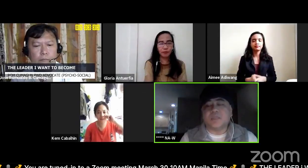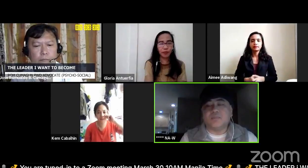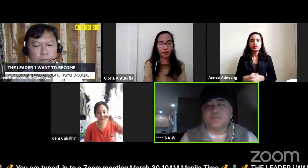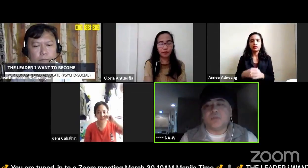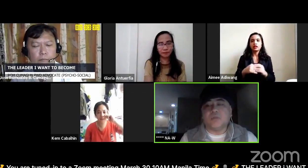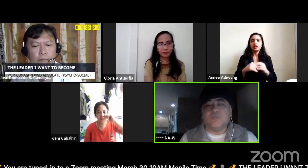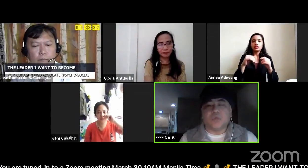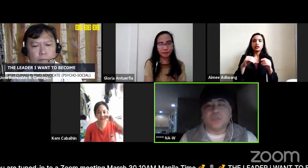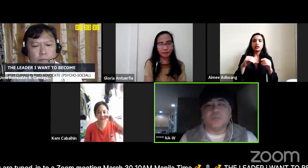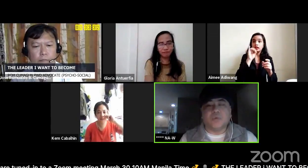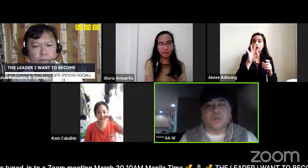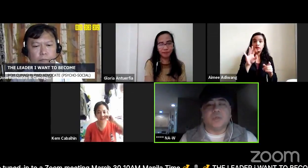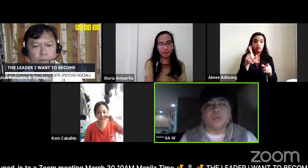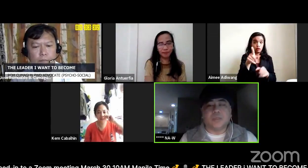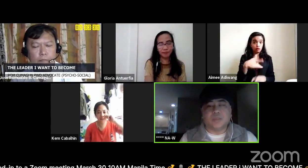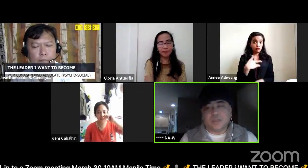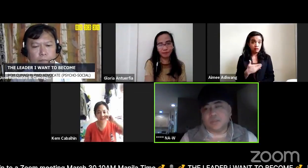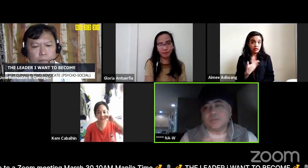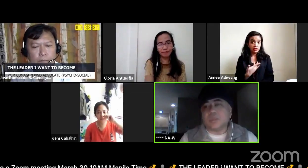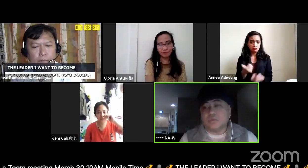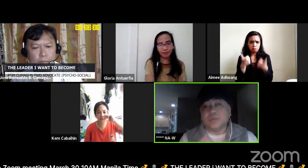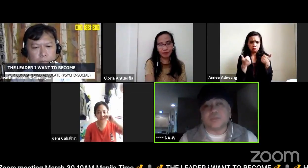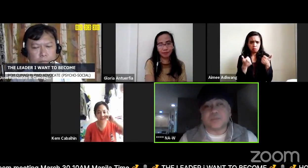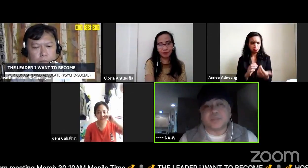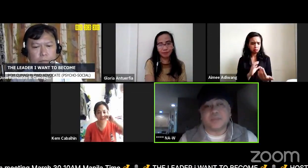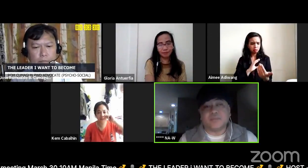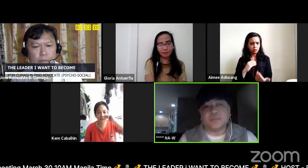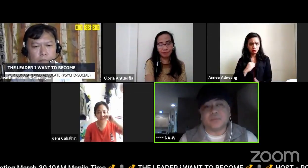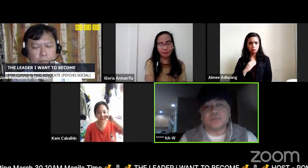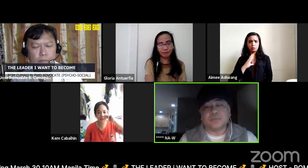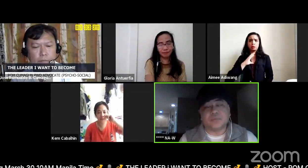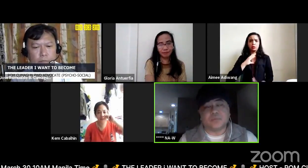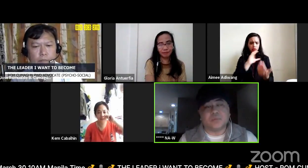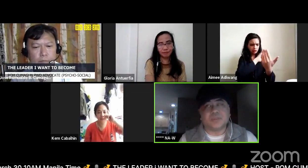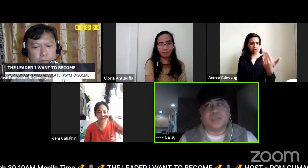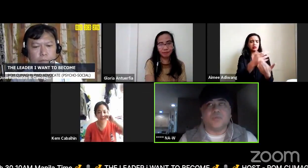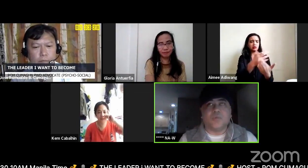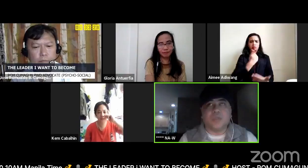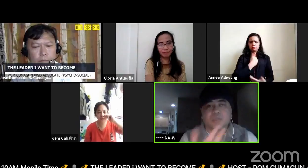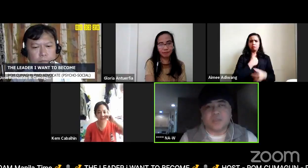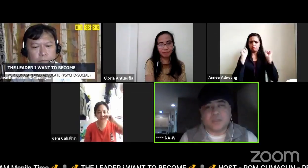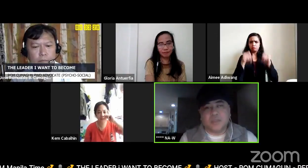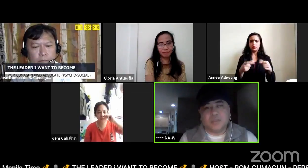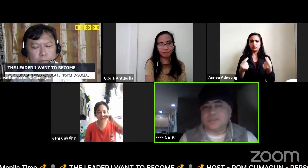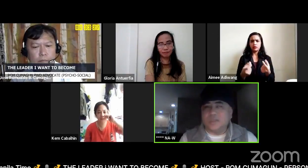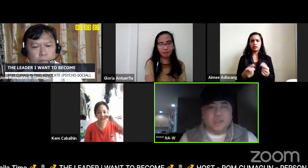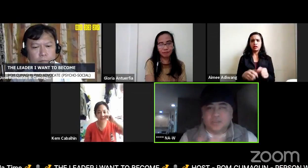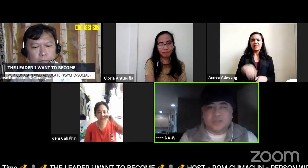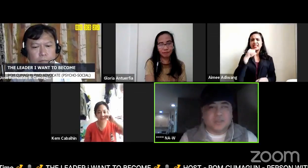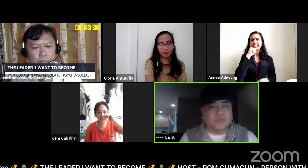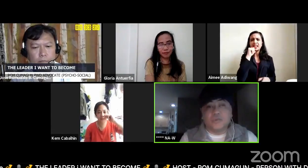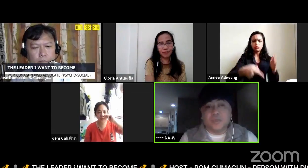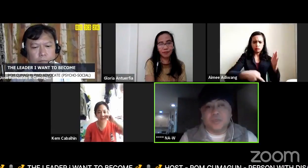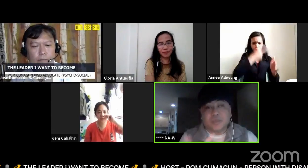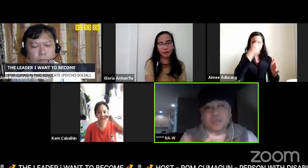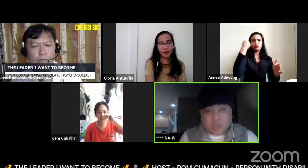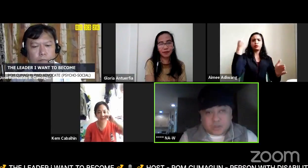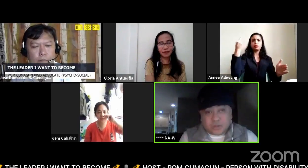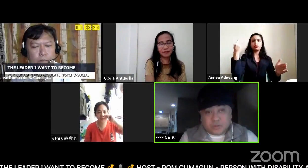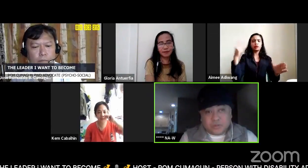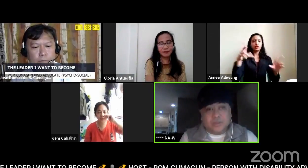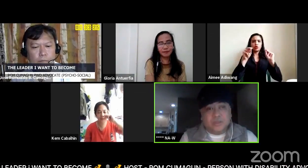until such time you feel comfortable that you can do it yourself. So it's not a one-shot thing. It's just going to